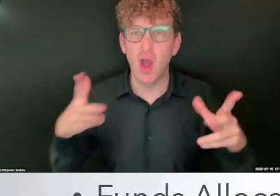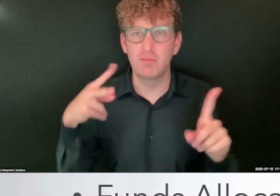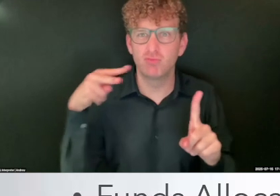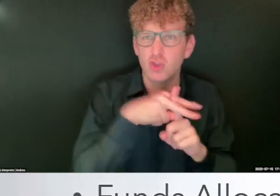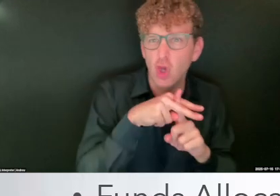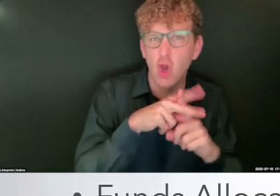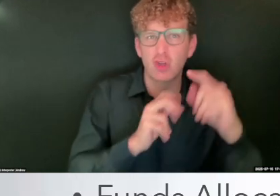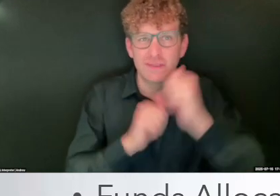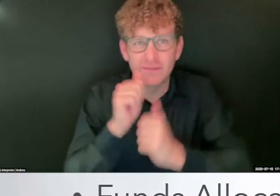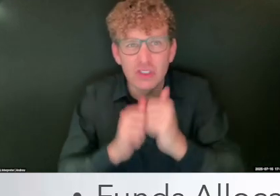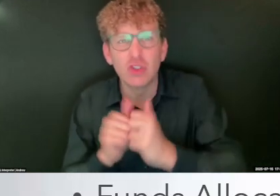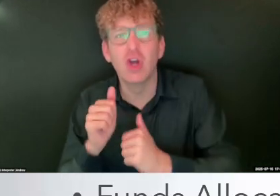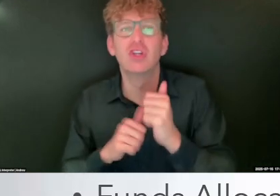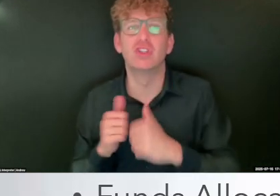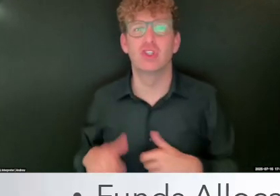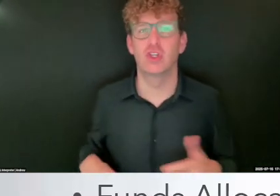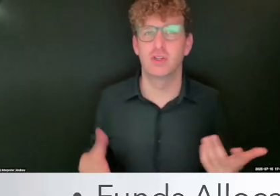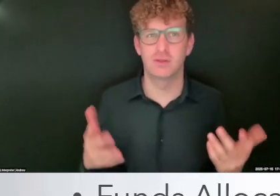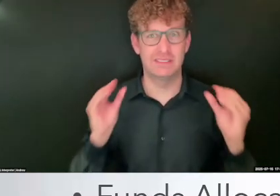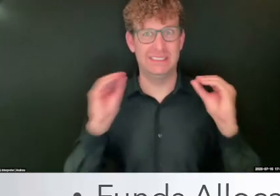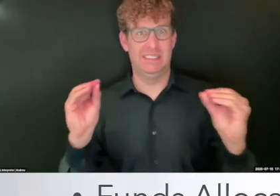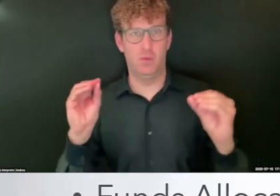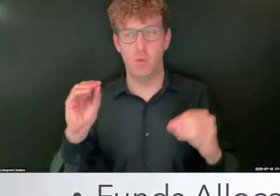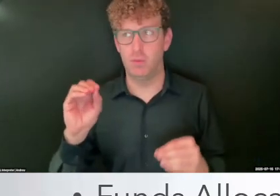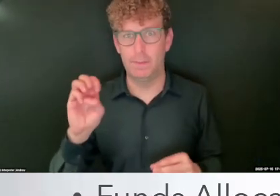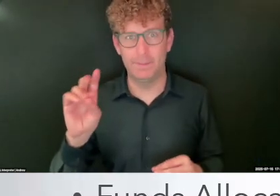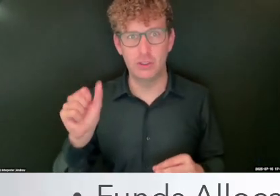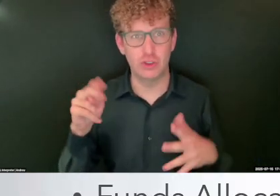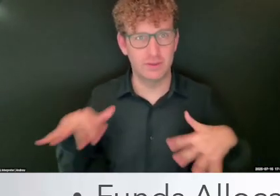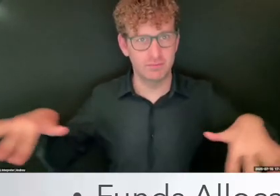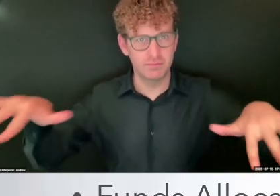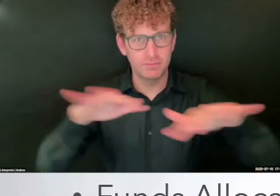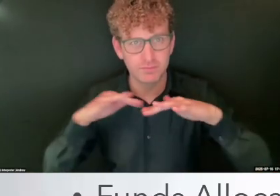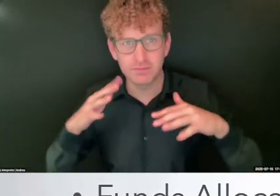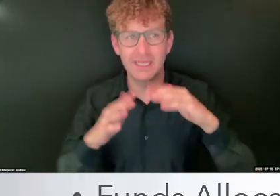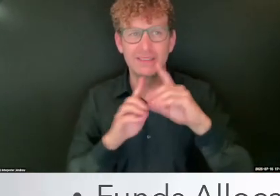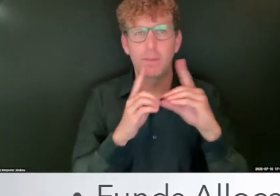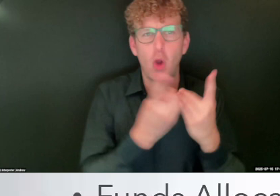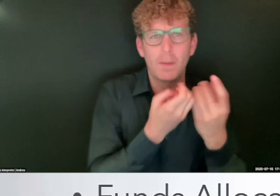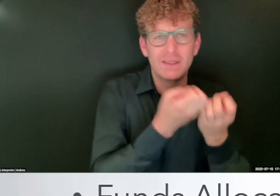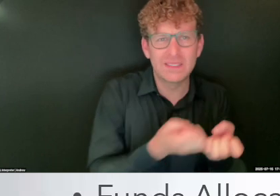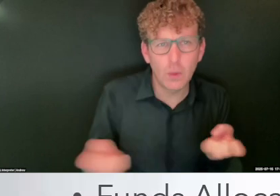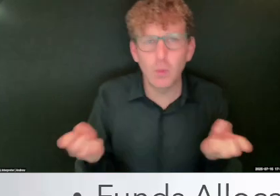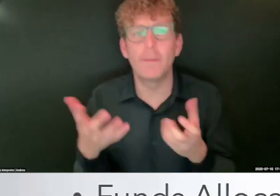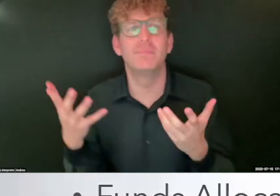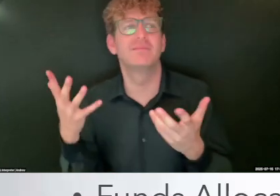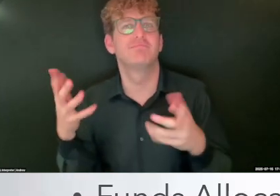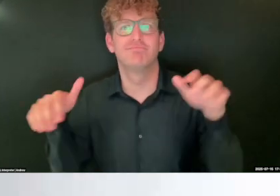department equipment, and active modes of transportation such as bicycling and walking. Next slide, please.